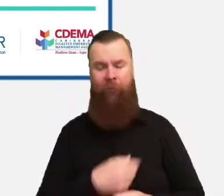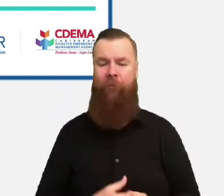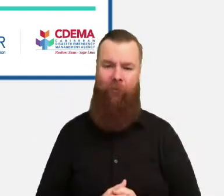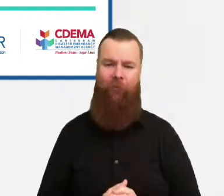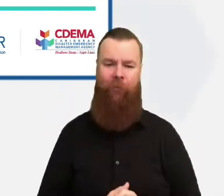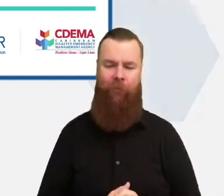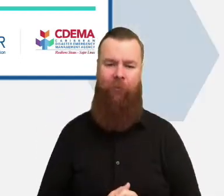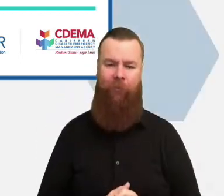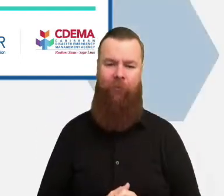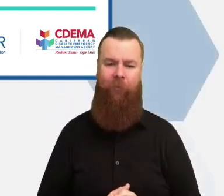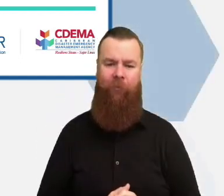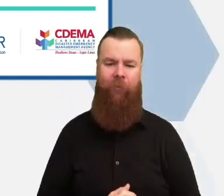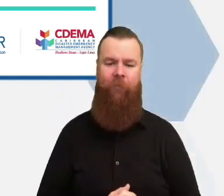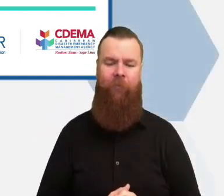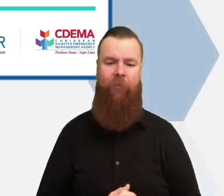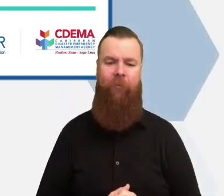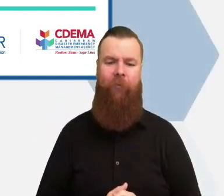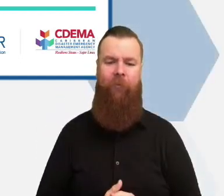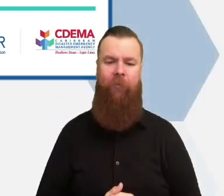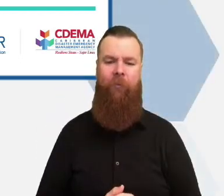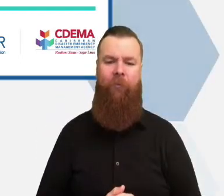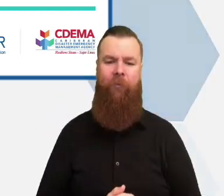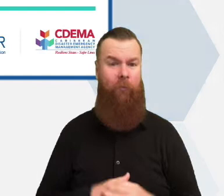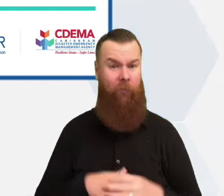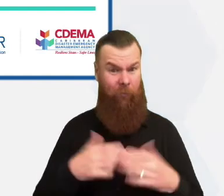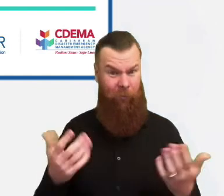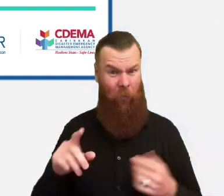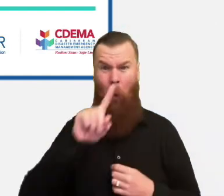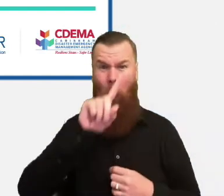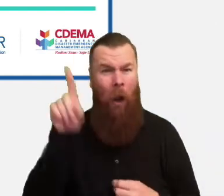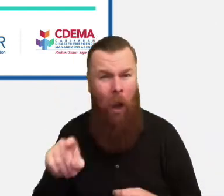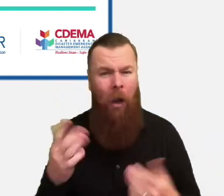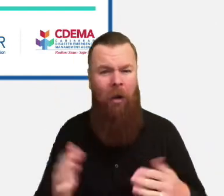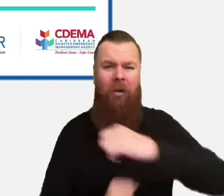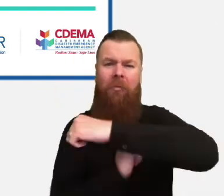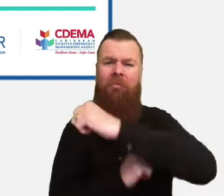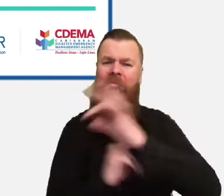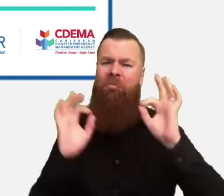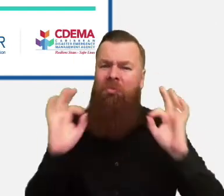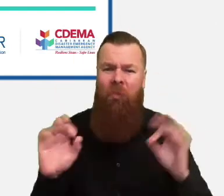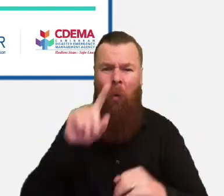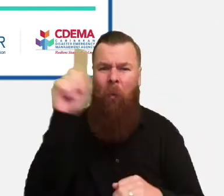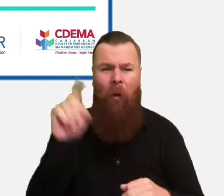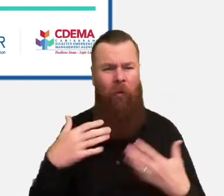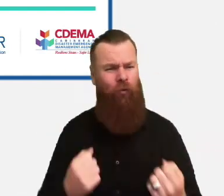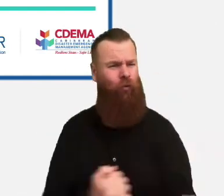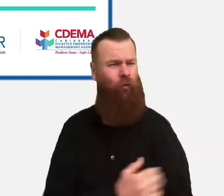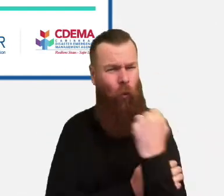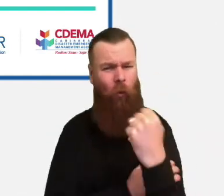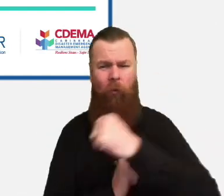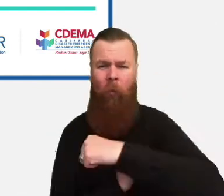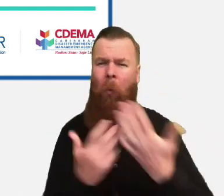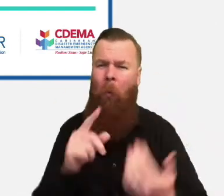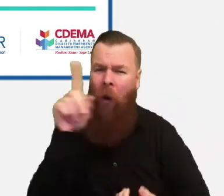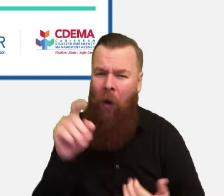need for resilient infrastructure has never been so high. We know that without resilient infrastructure,